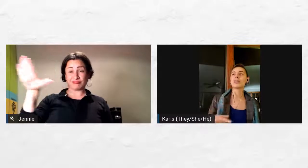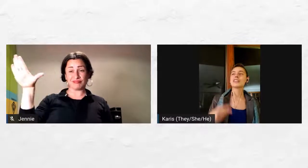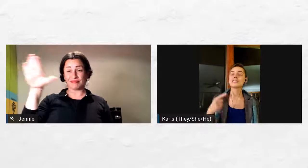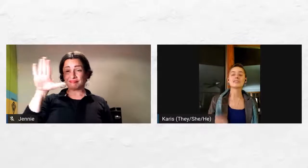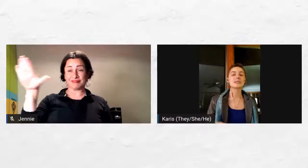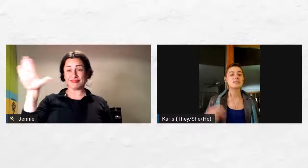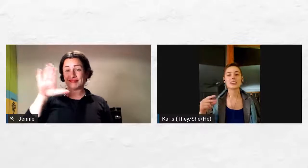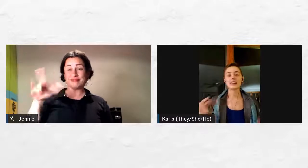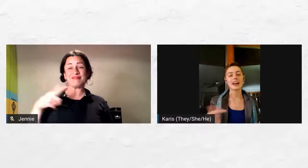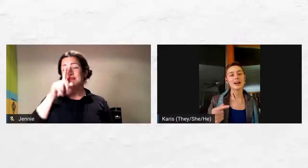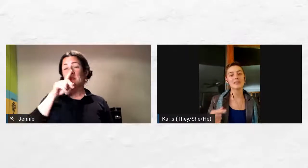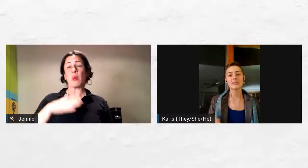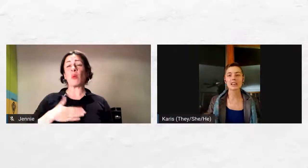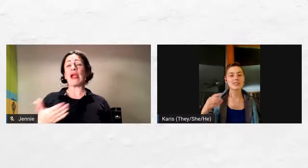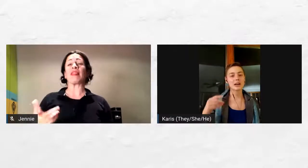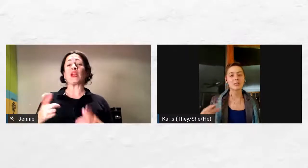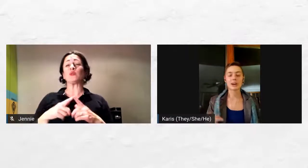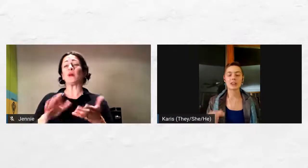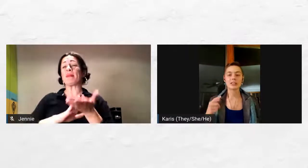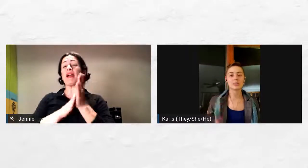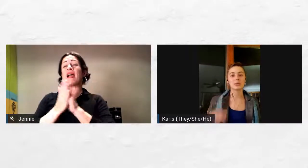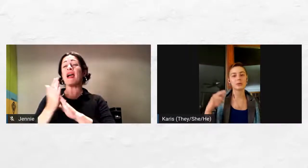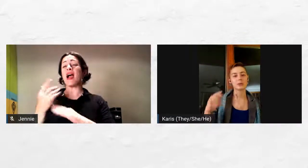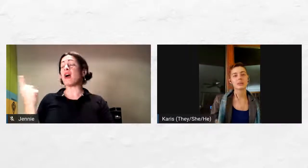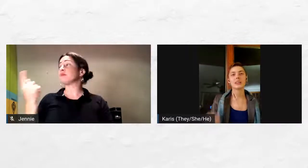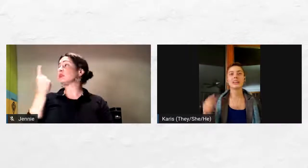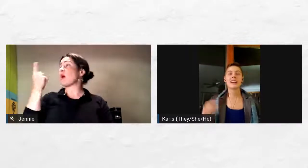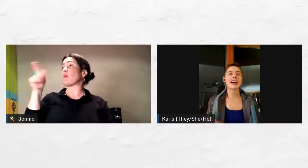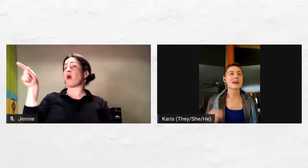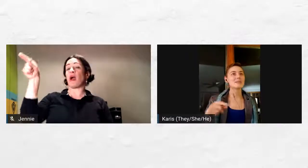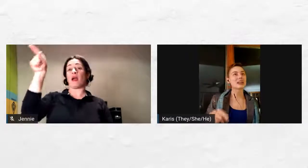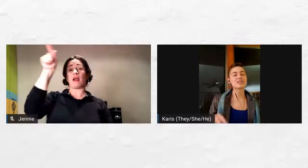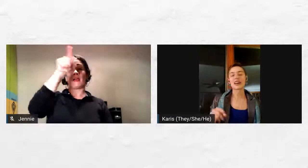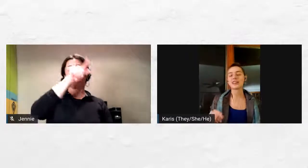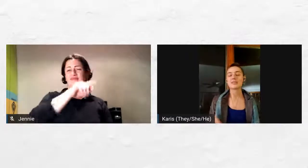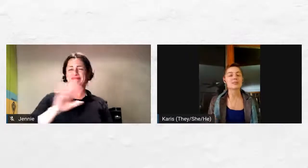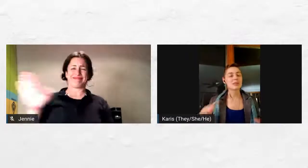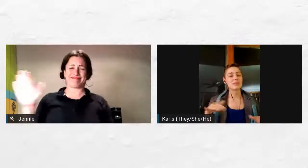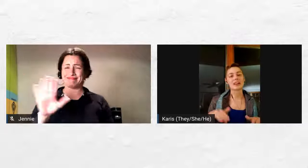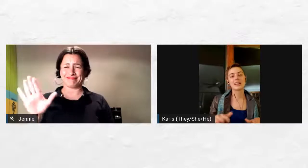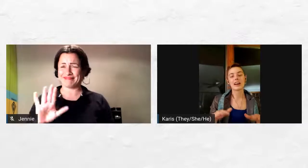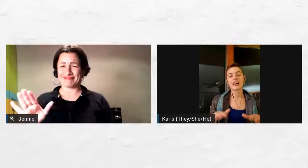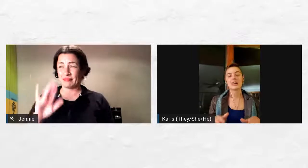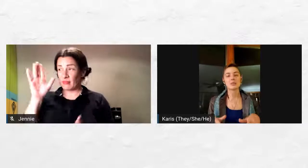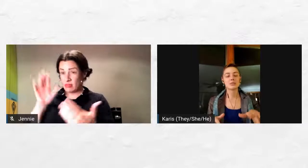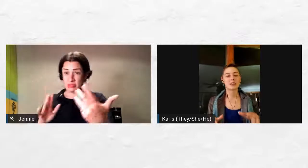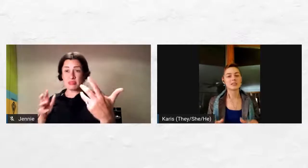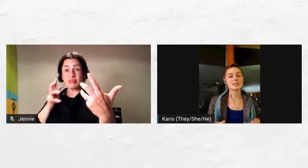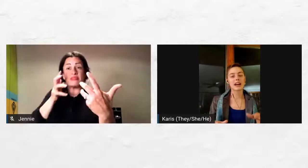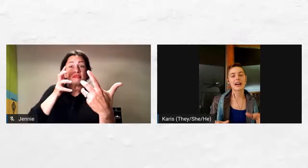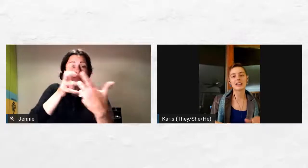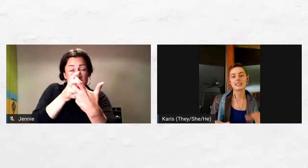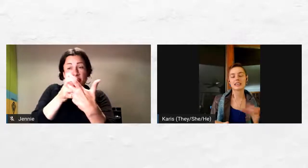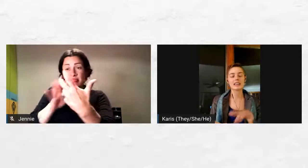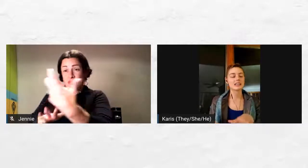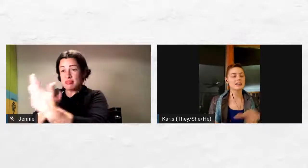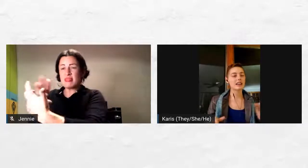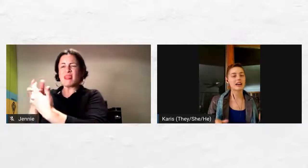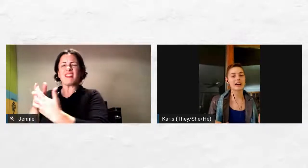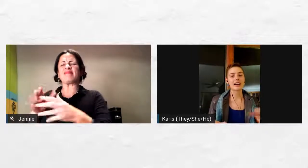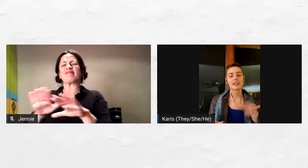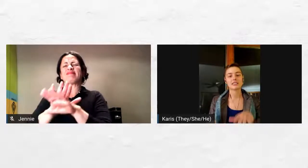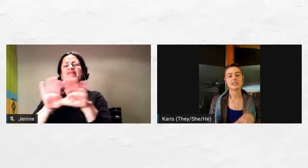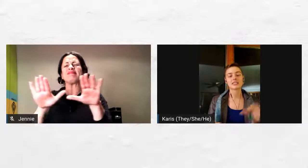not willing to become someone who I'm not trying to fit my life inside